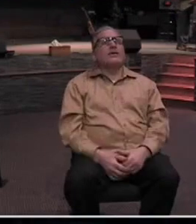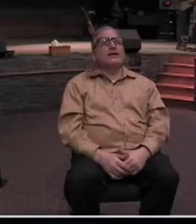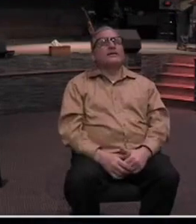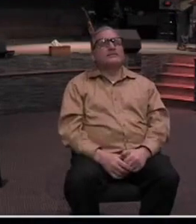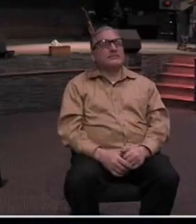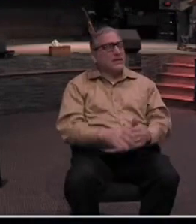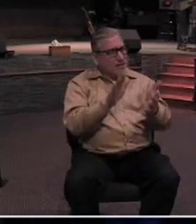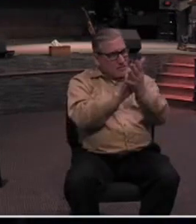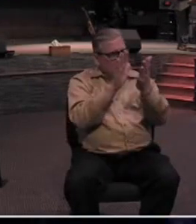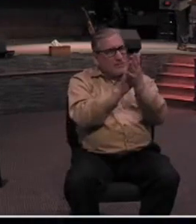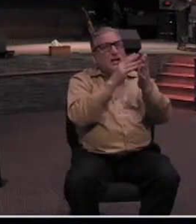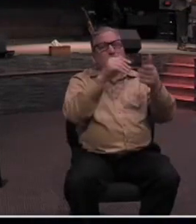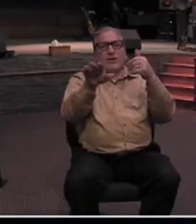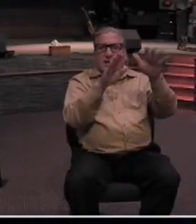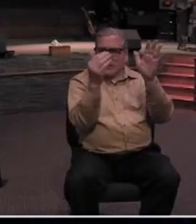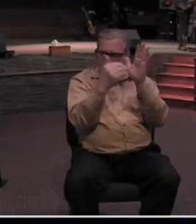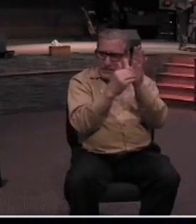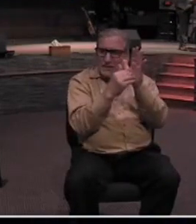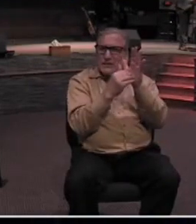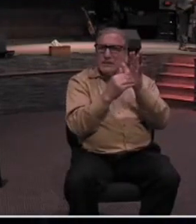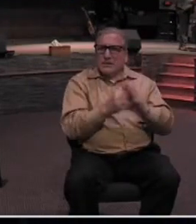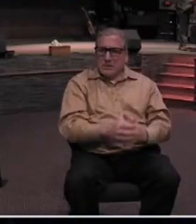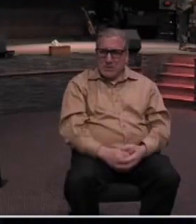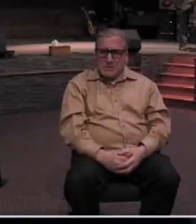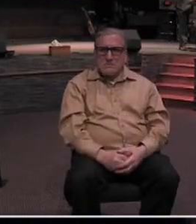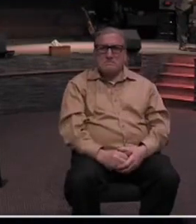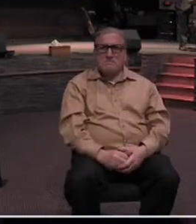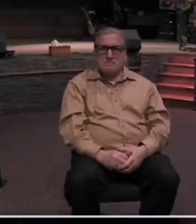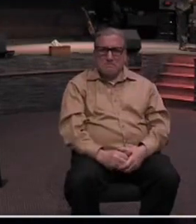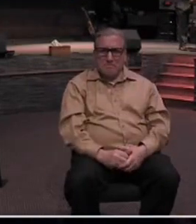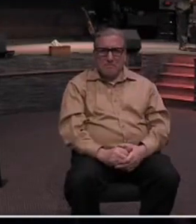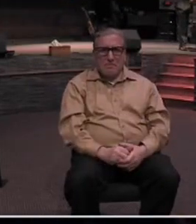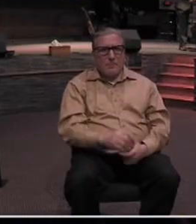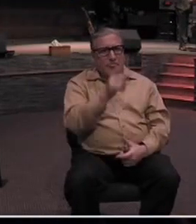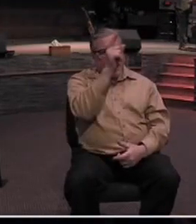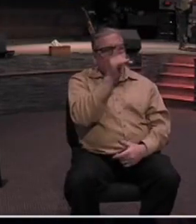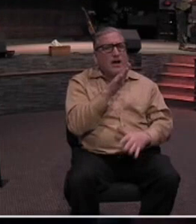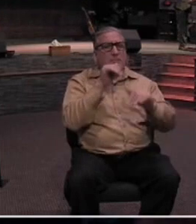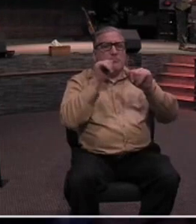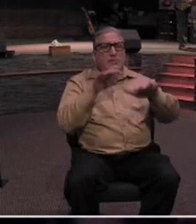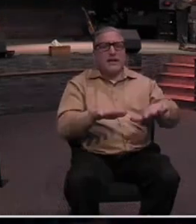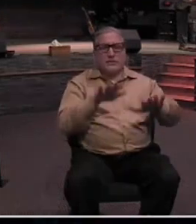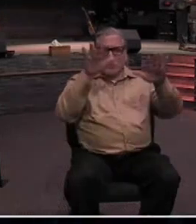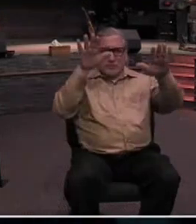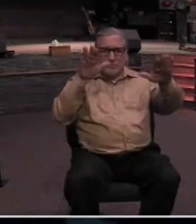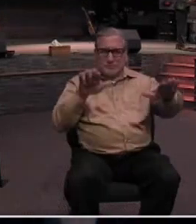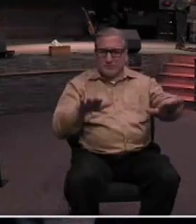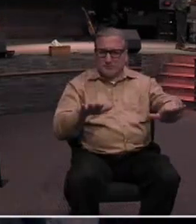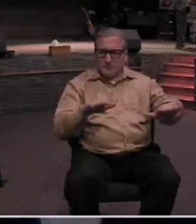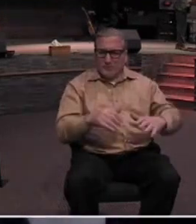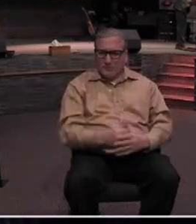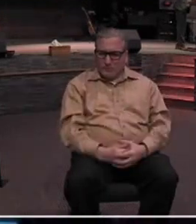Clap your hands once again into the wonderful name of the Lord. God bless you. You may be seated.